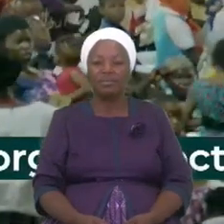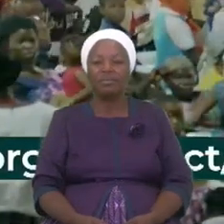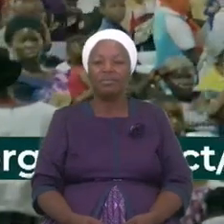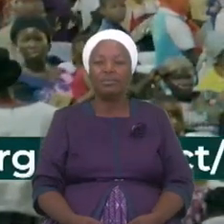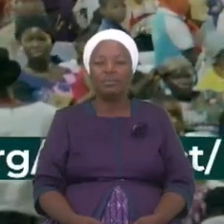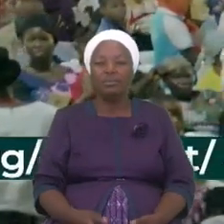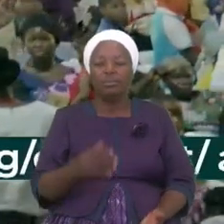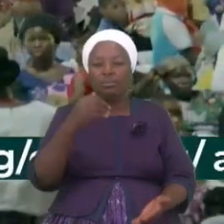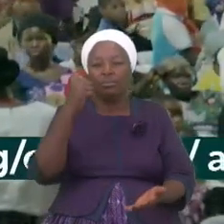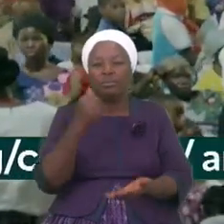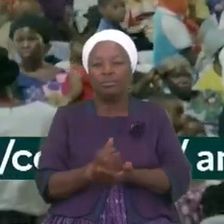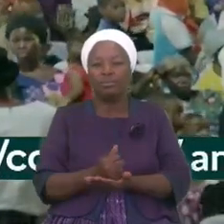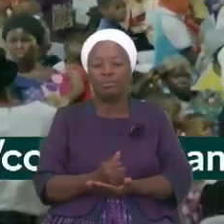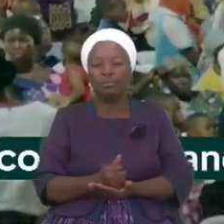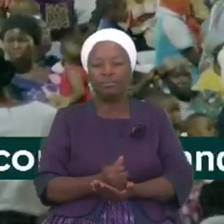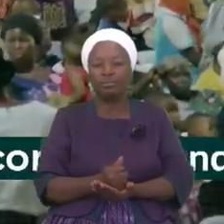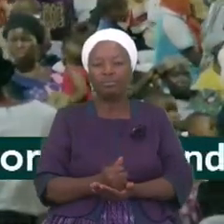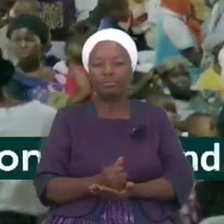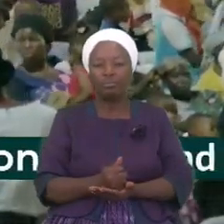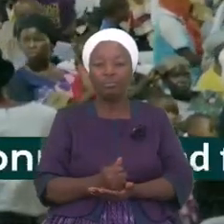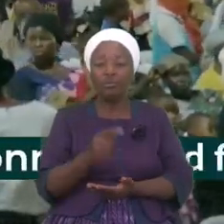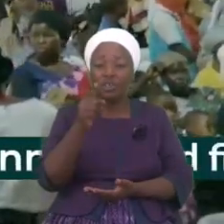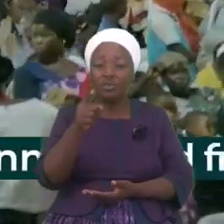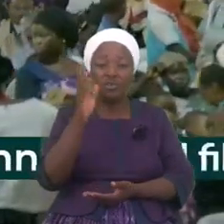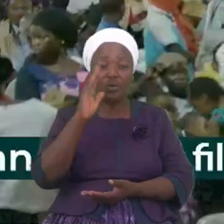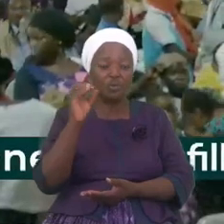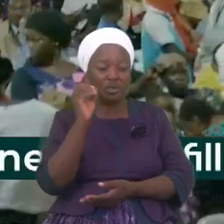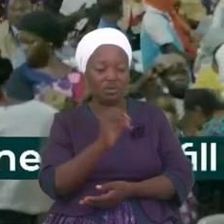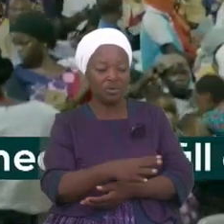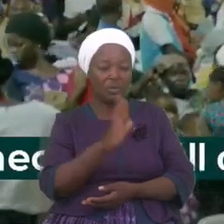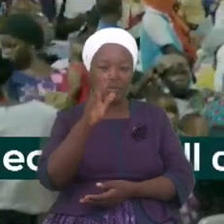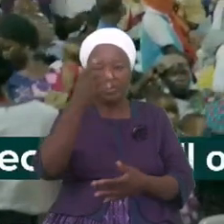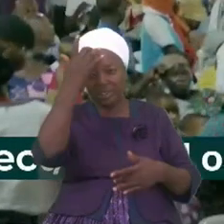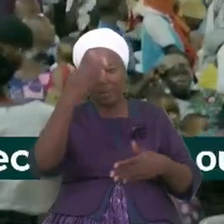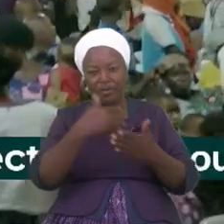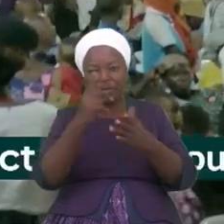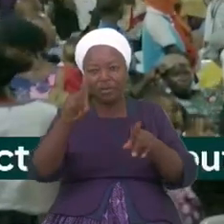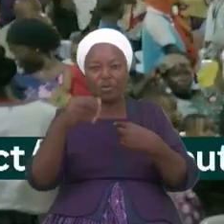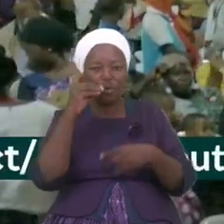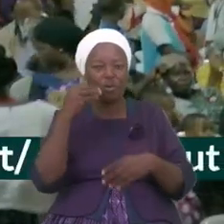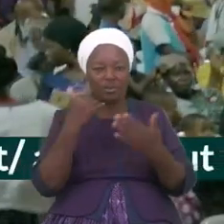Amen. You will drop your sickness before you go in Jesus' name.